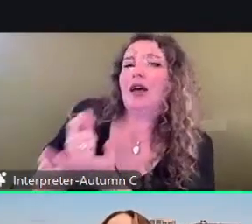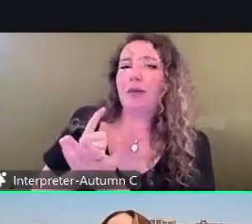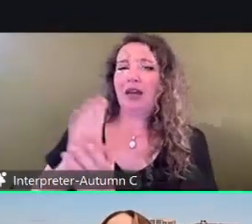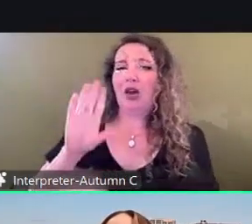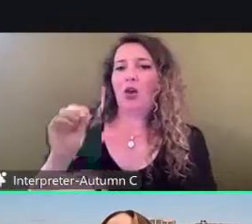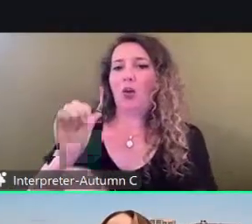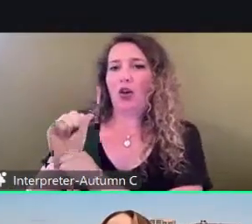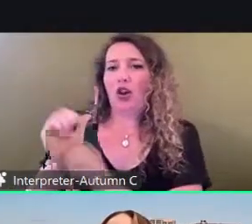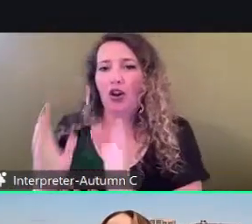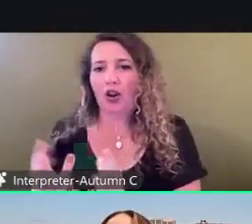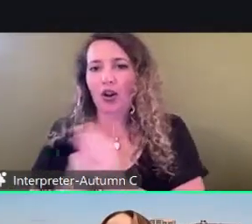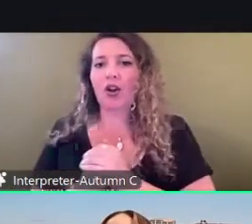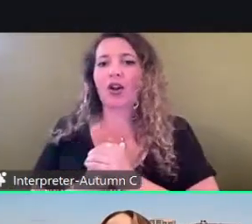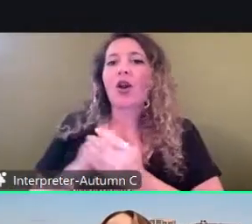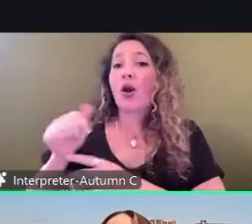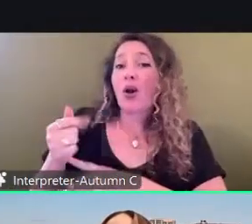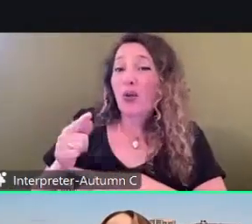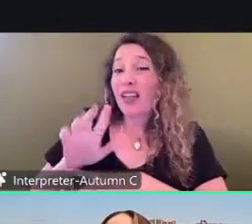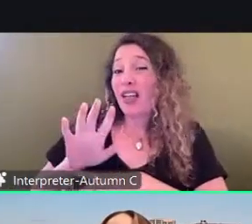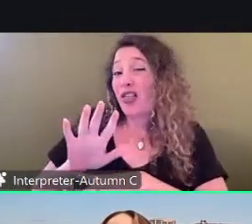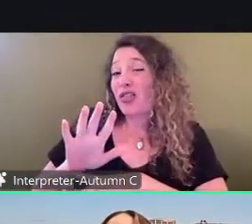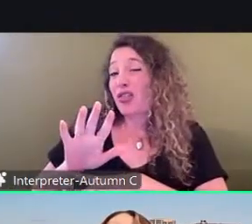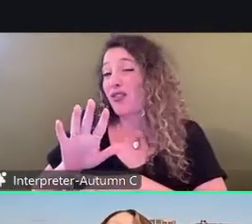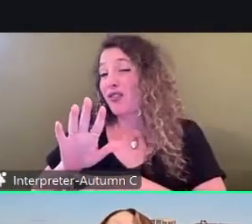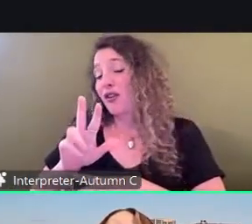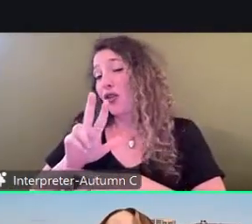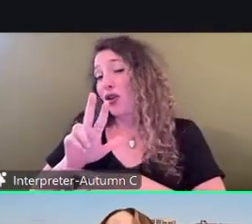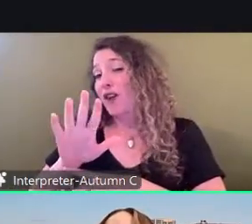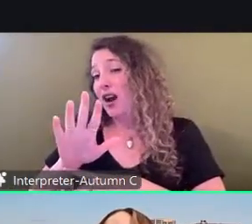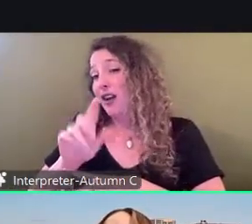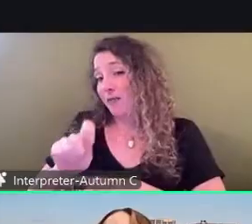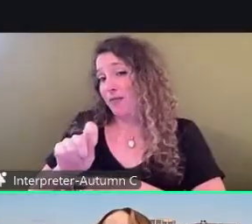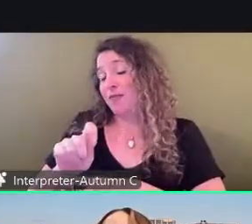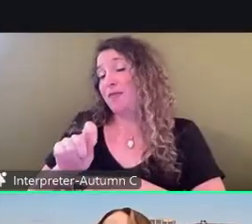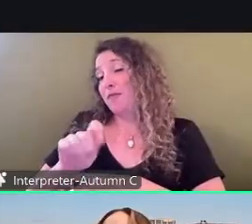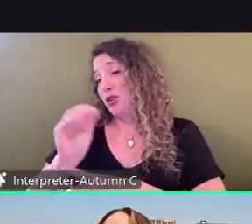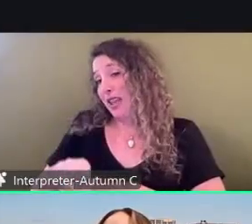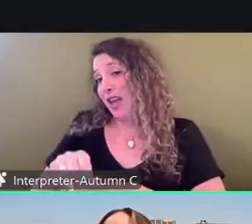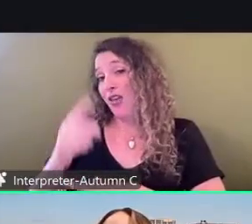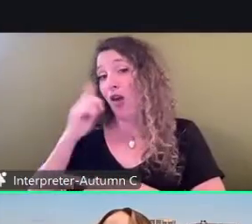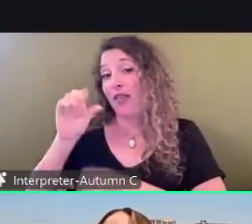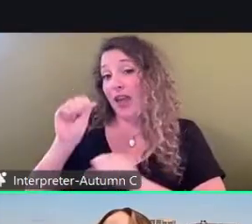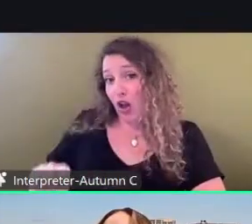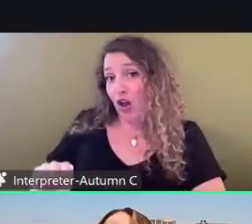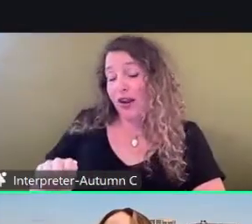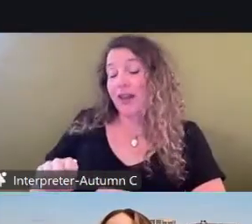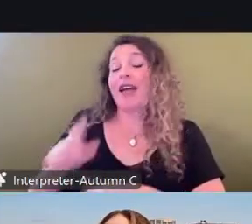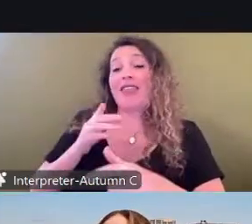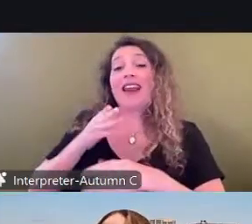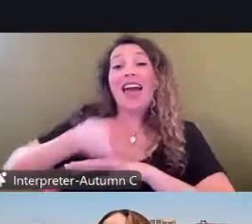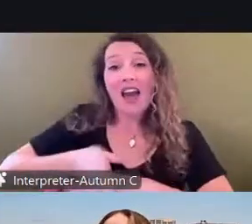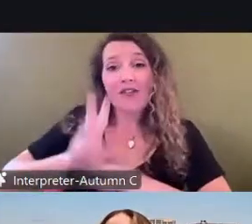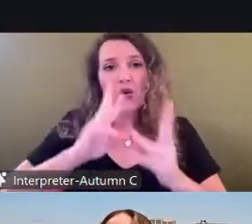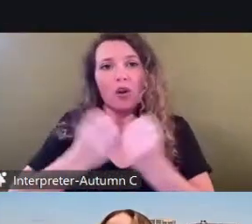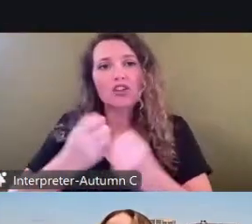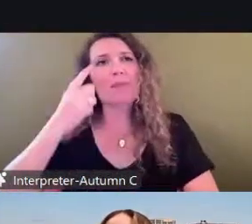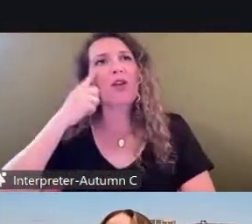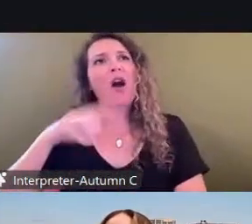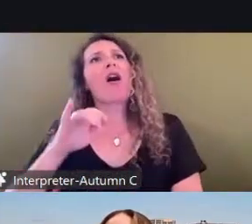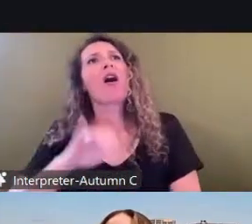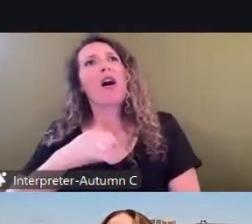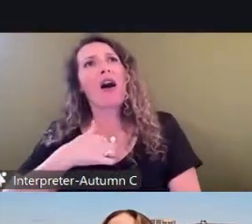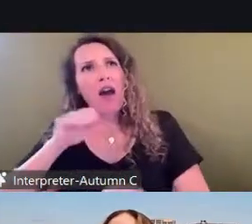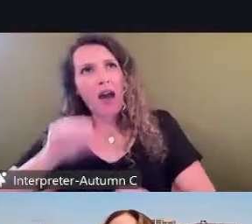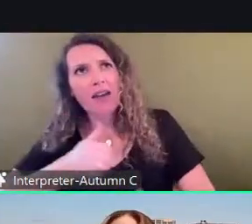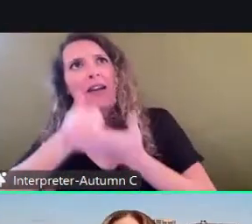workshop really felt like they had a comfort in supporting a colleague, and afterwards, 99%. Dr. Lendaris, you have about a